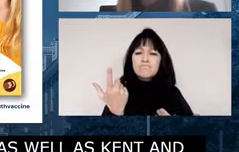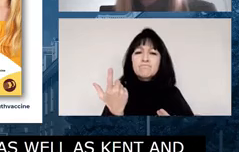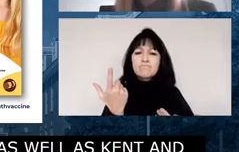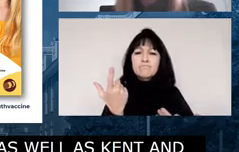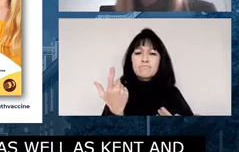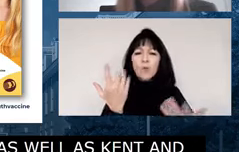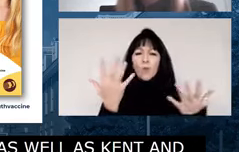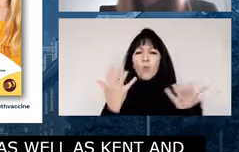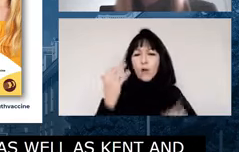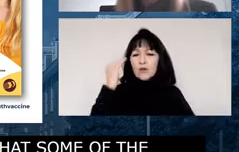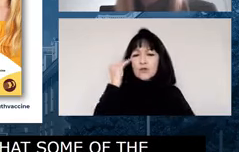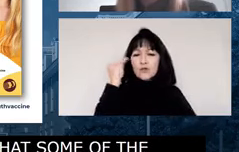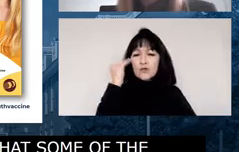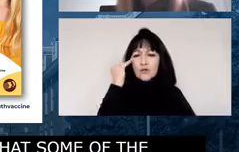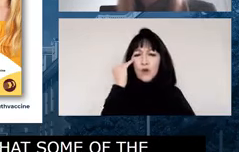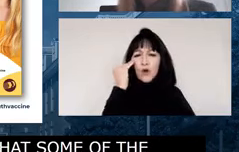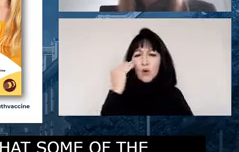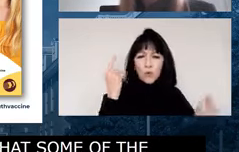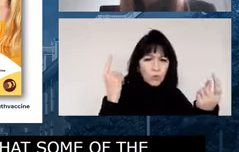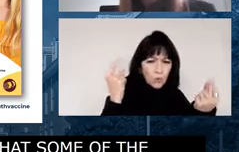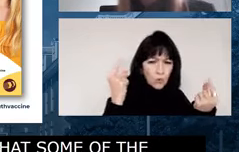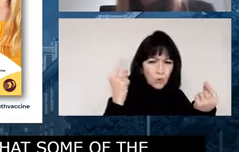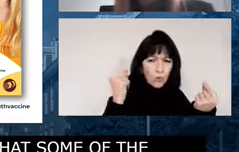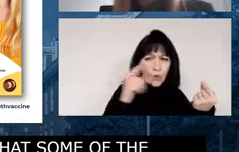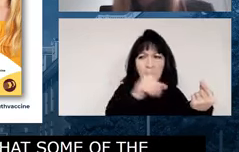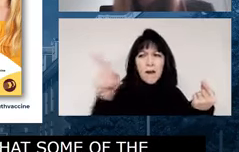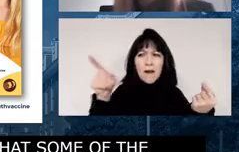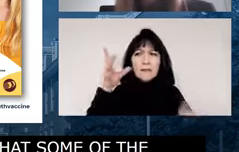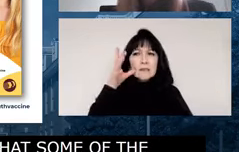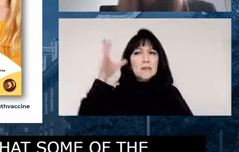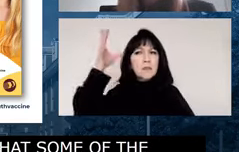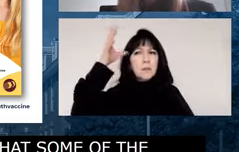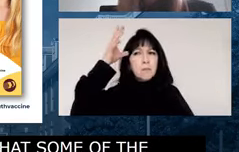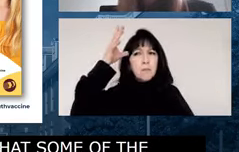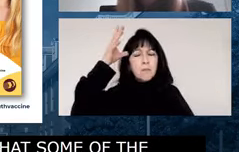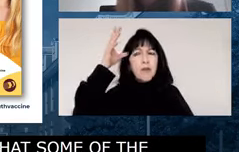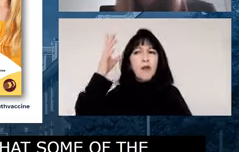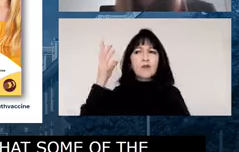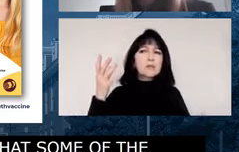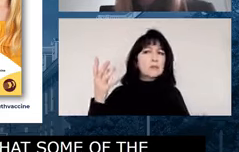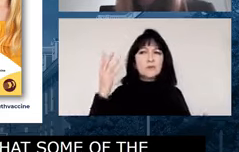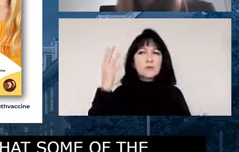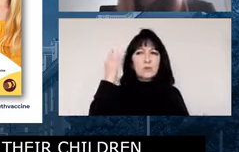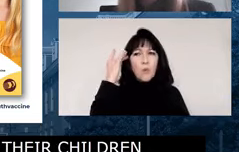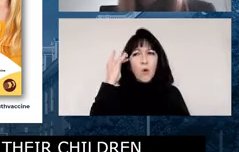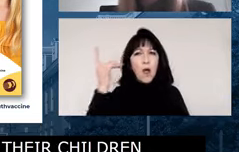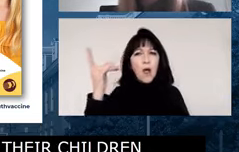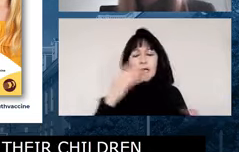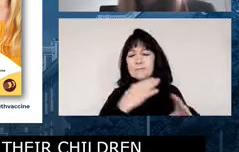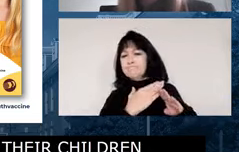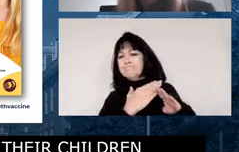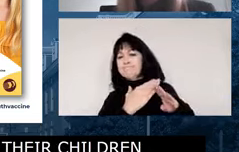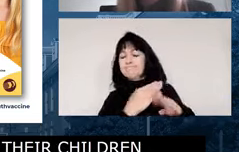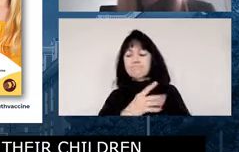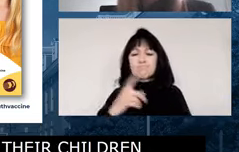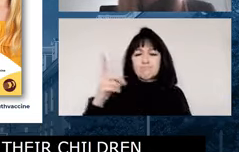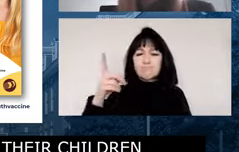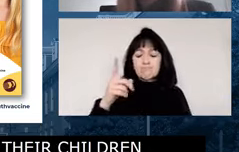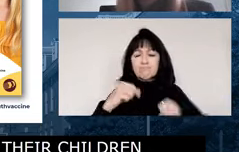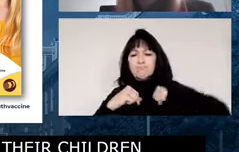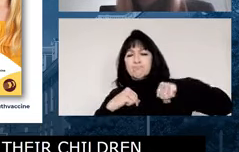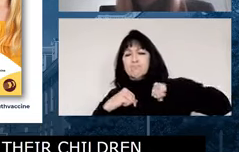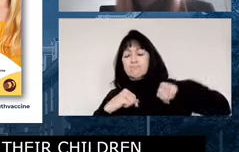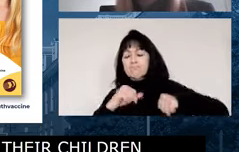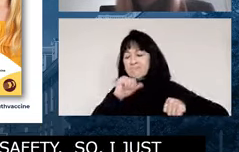children vaccinated is concerns around safety. So I just wanted to share a little bit of information,